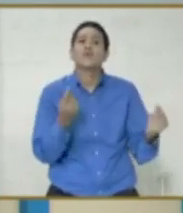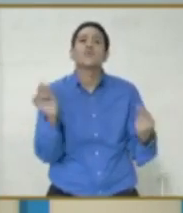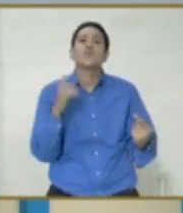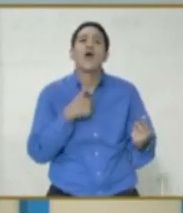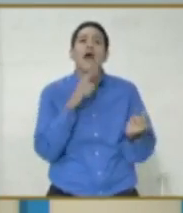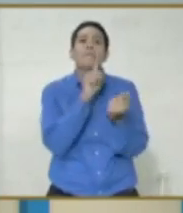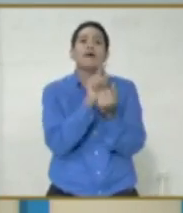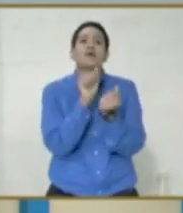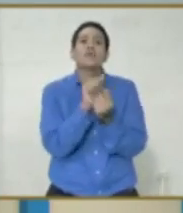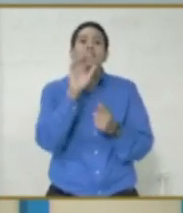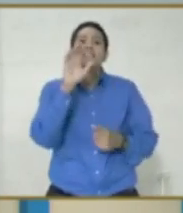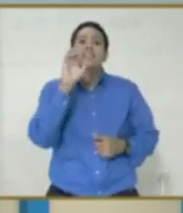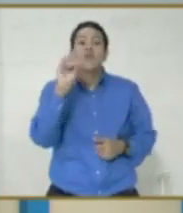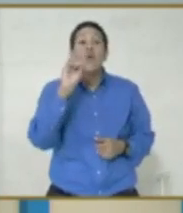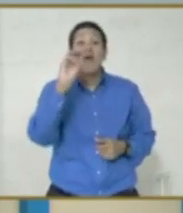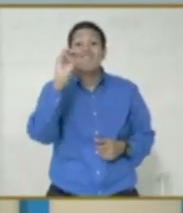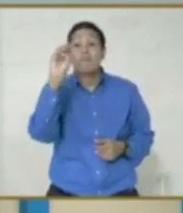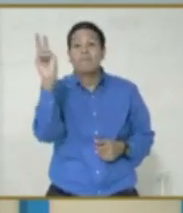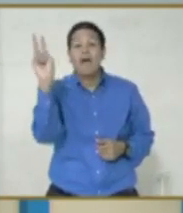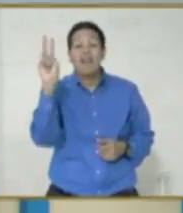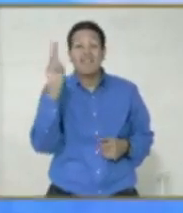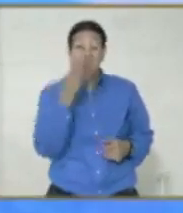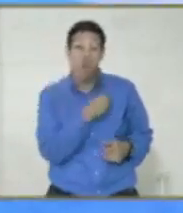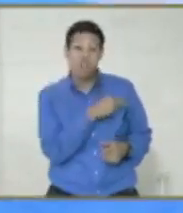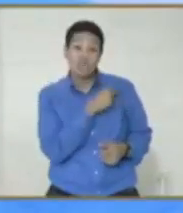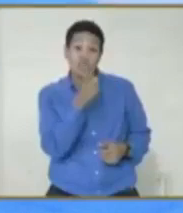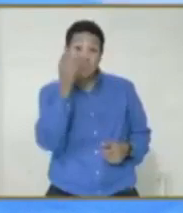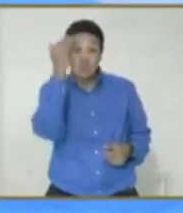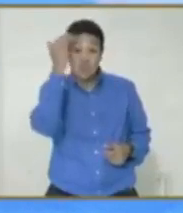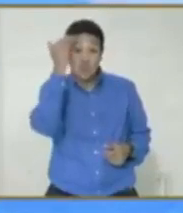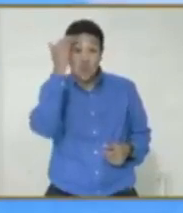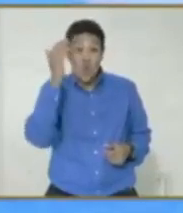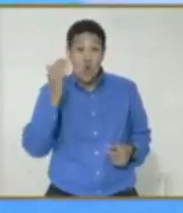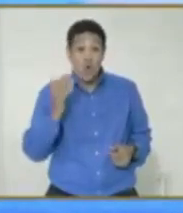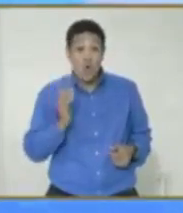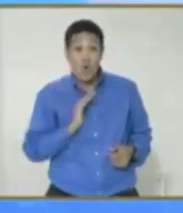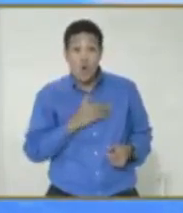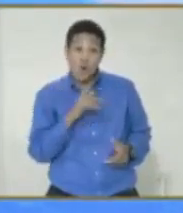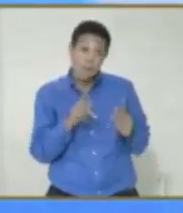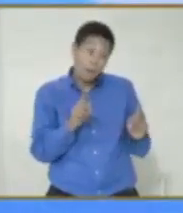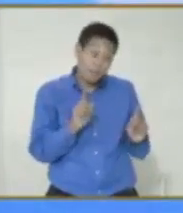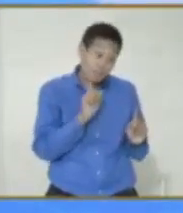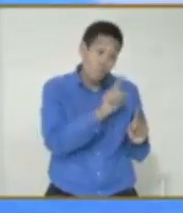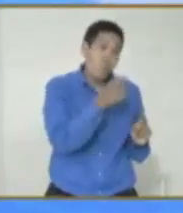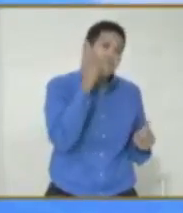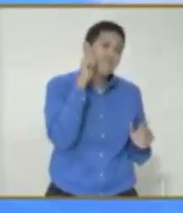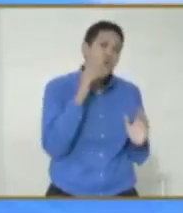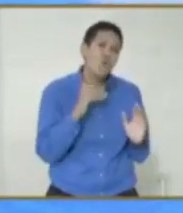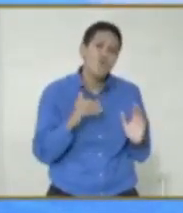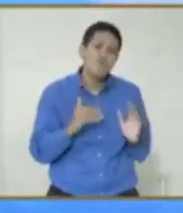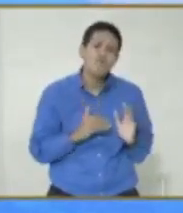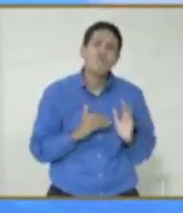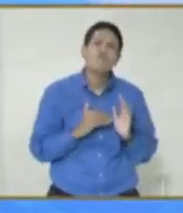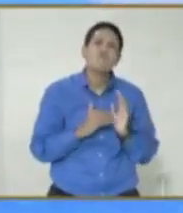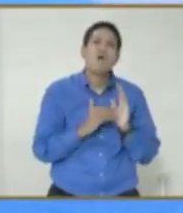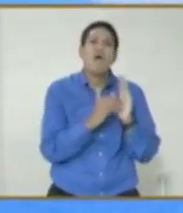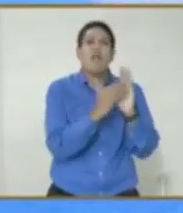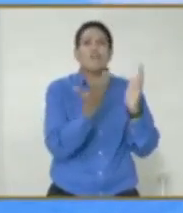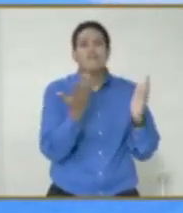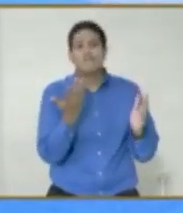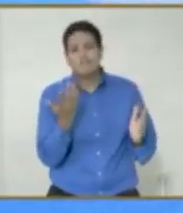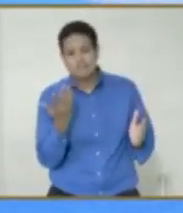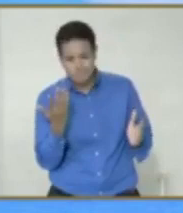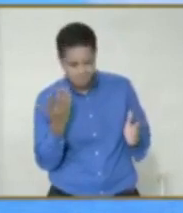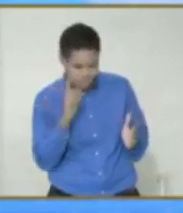with the CEO of Mandeville Regional Hospital, because our persons would have gone there for regular electives and all of that. And